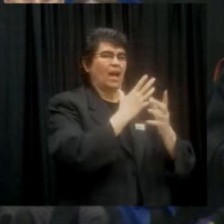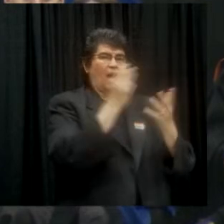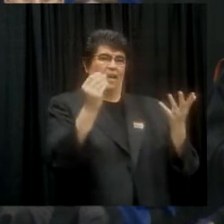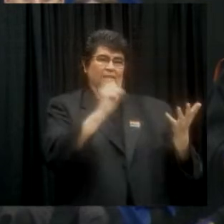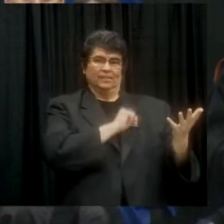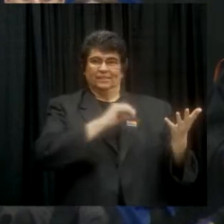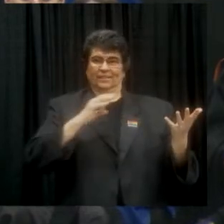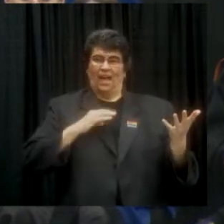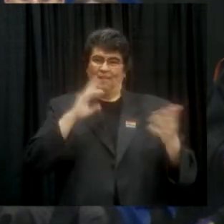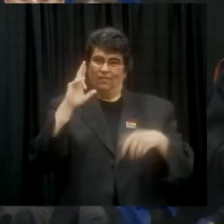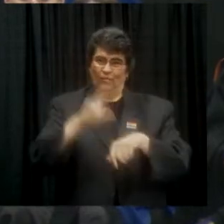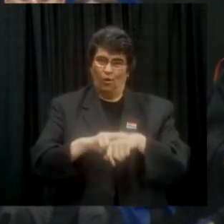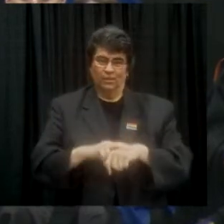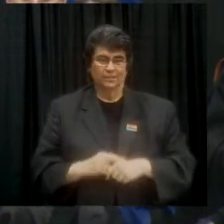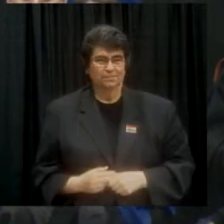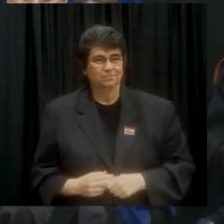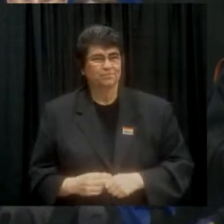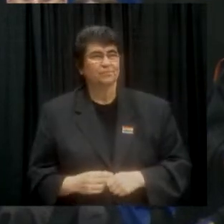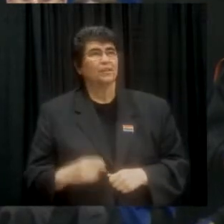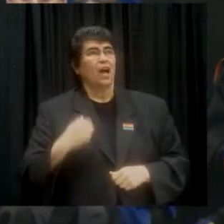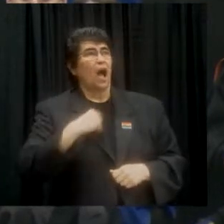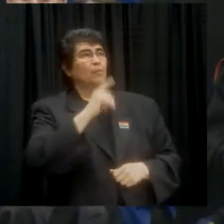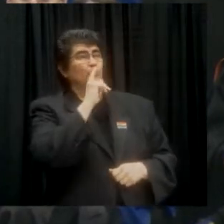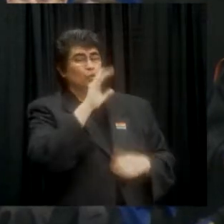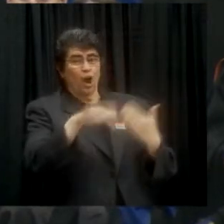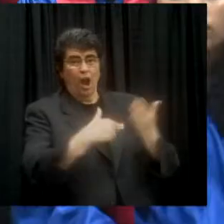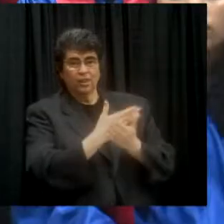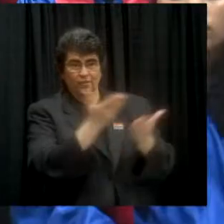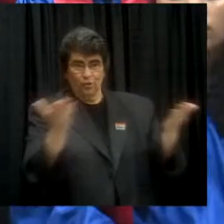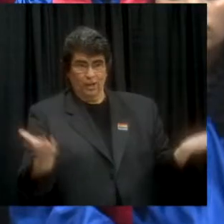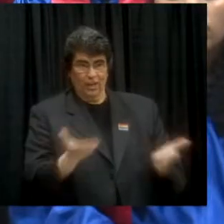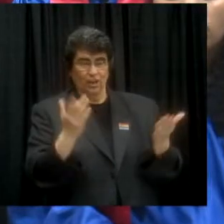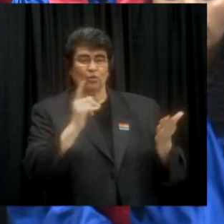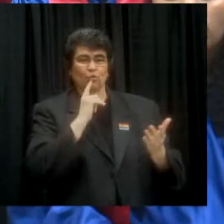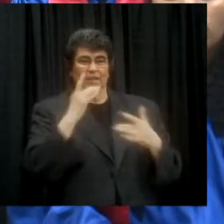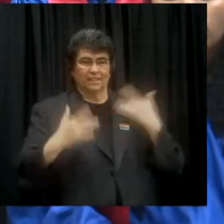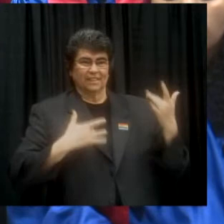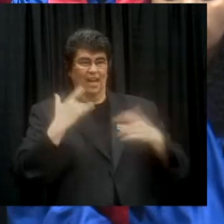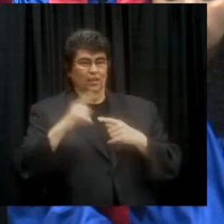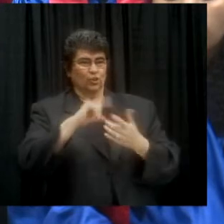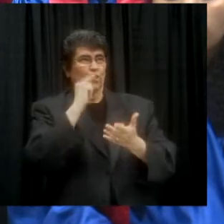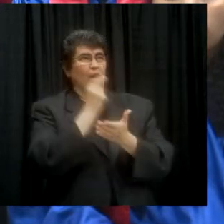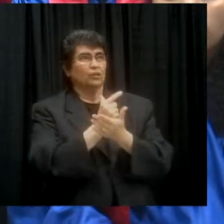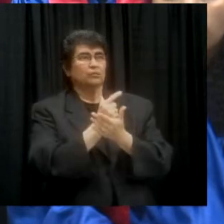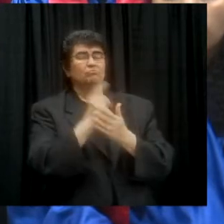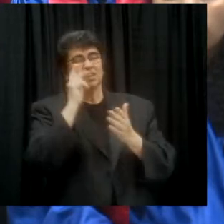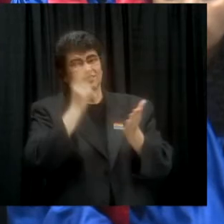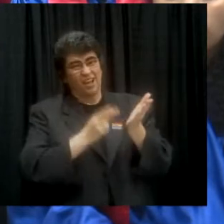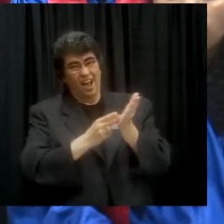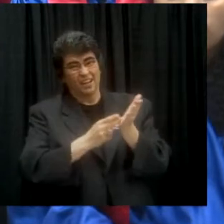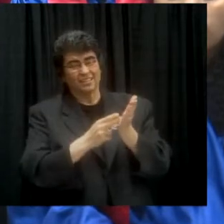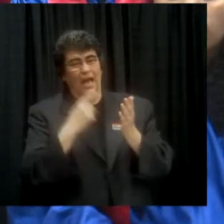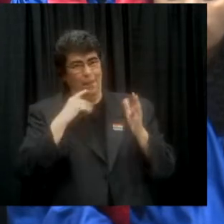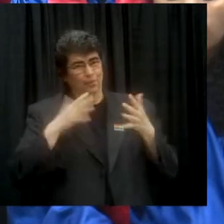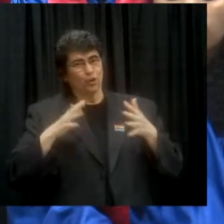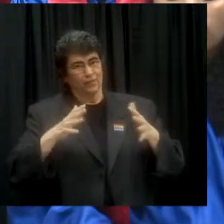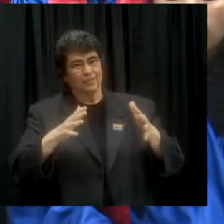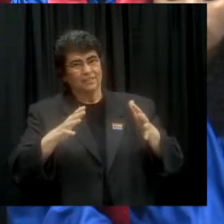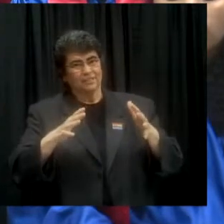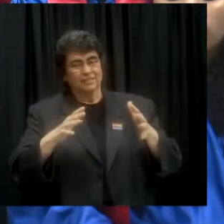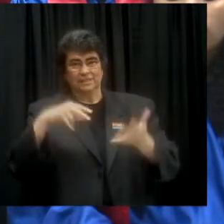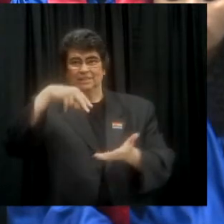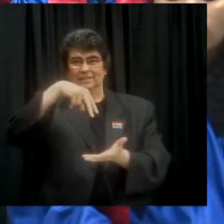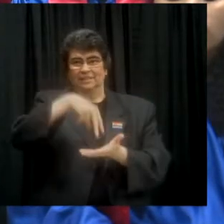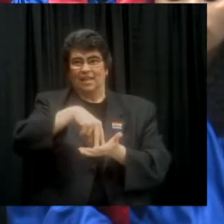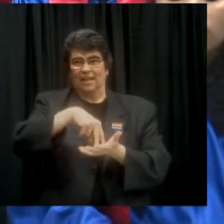the staff, of course. I'm sure all of you here are really excited to graduate, but if I'm being honest, I'm pretty nervous